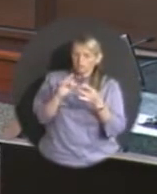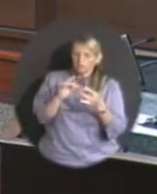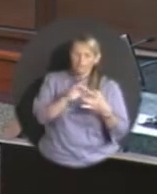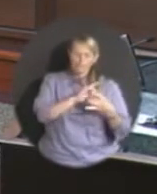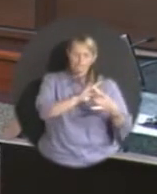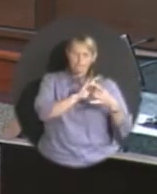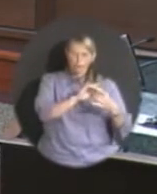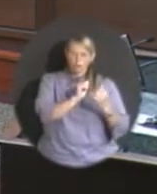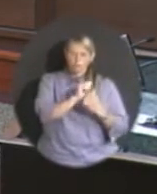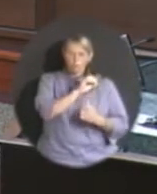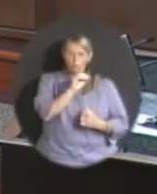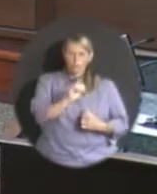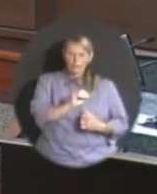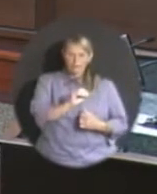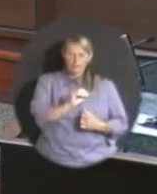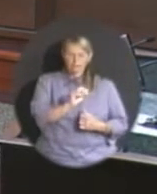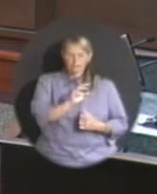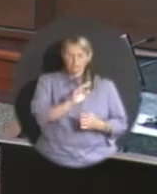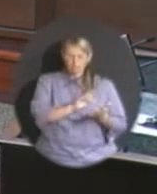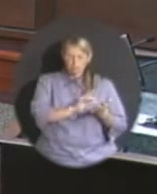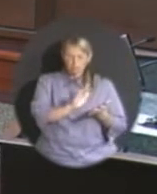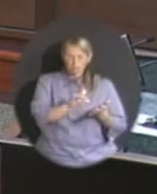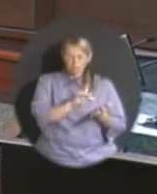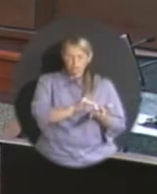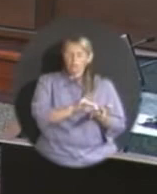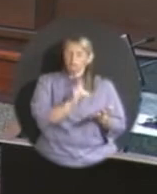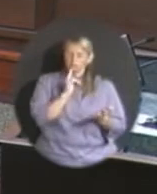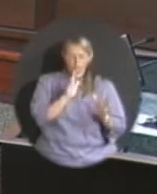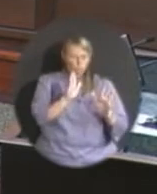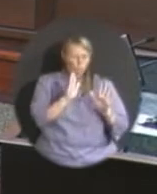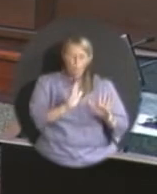I believe, half of the cost of the program. That's right. Mm-hmm.